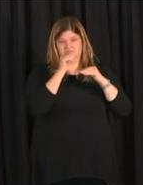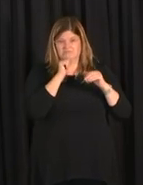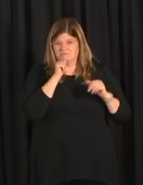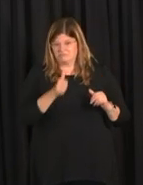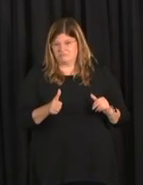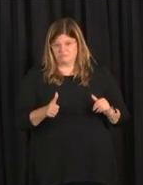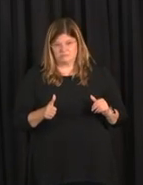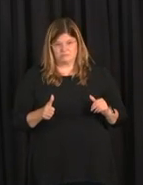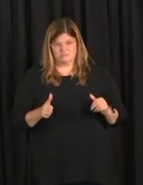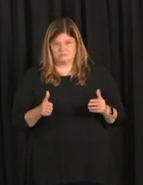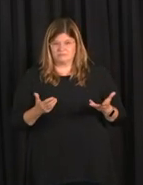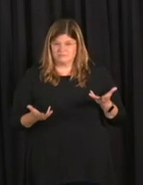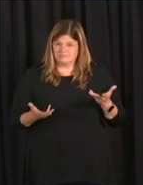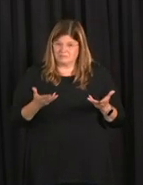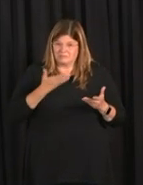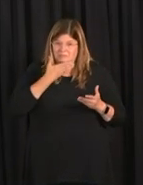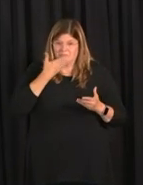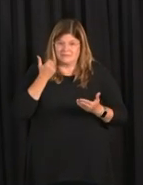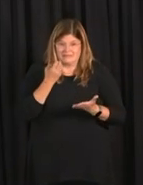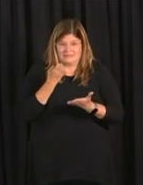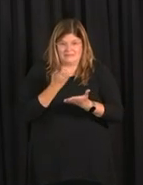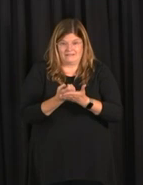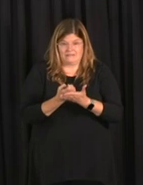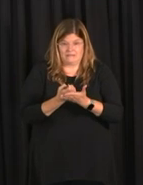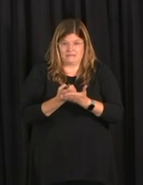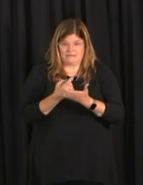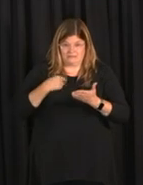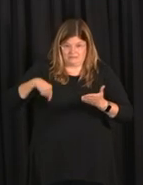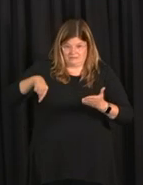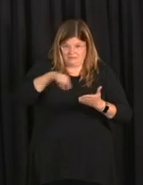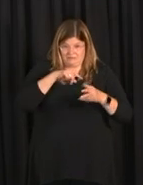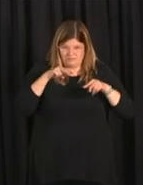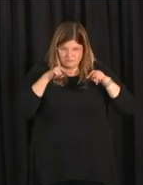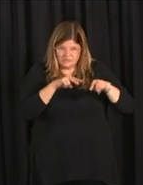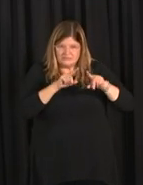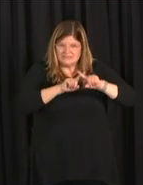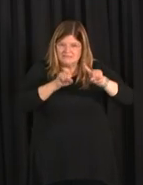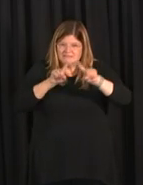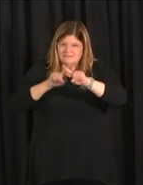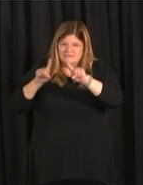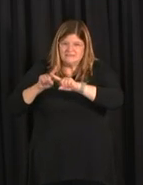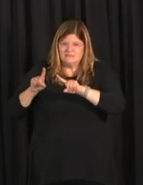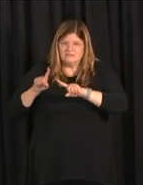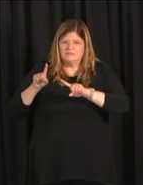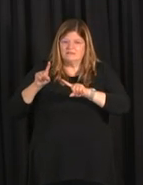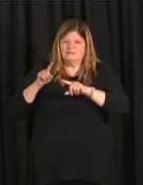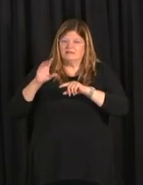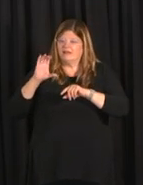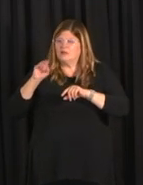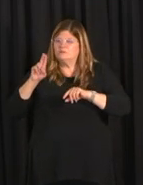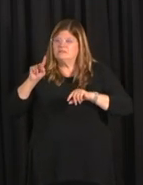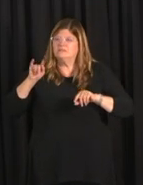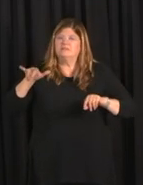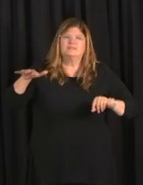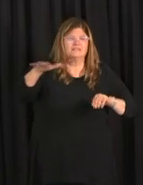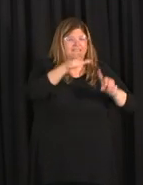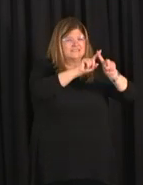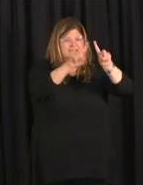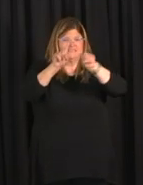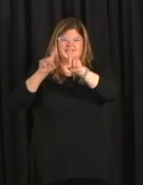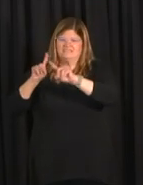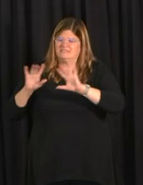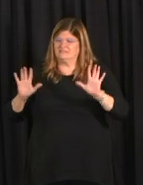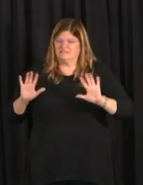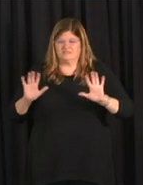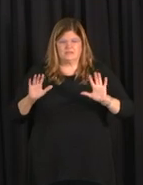And that's because the best evidence that was out there from countries who were in a different place in their